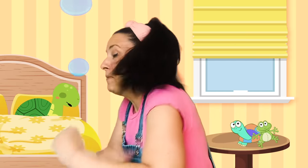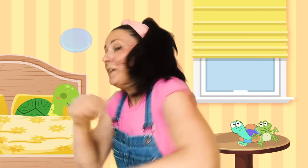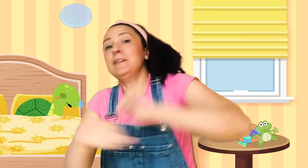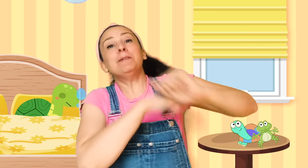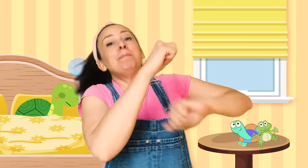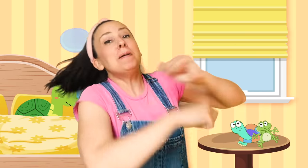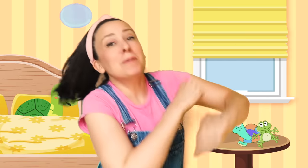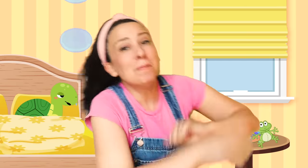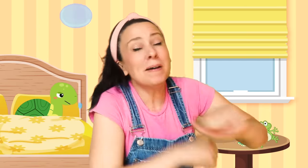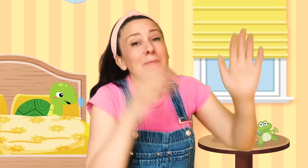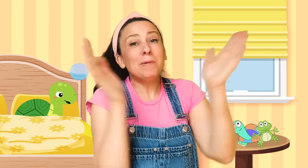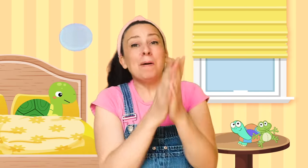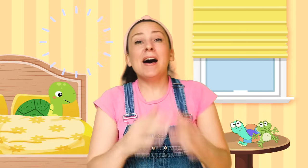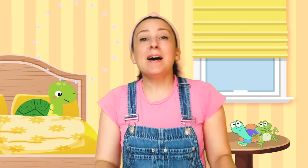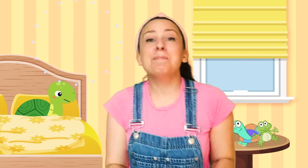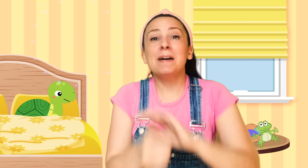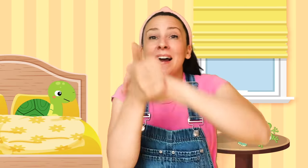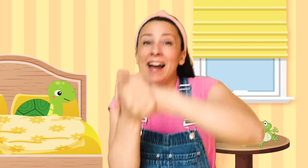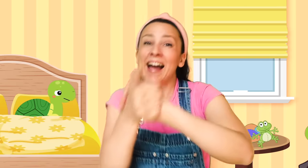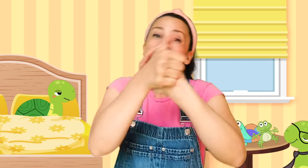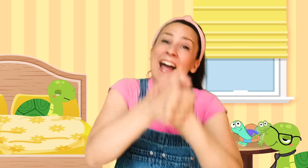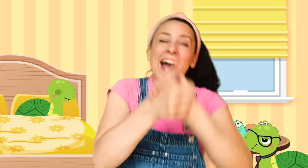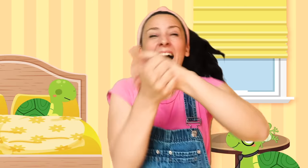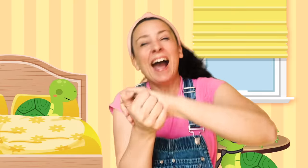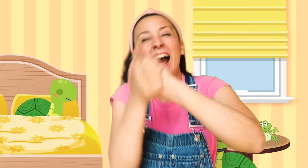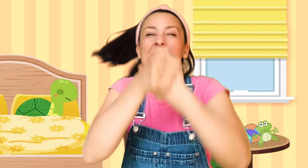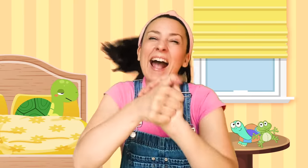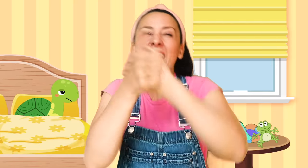bubble, bubble, bubble, bubble, pop.